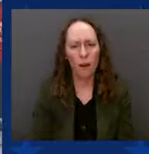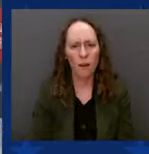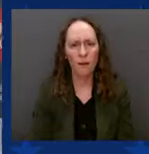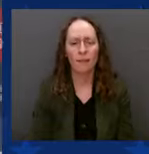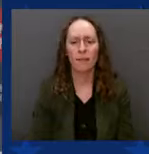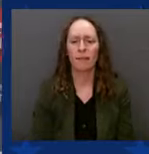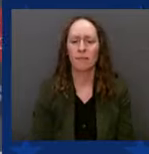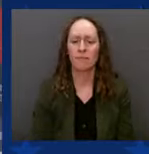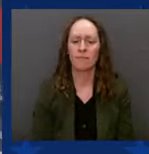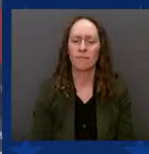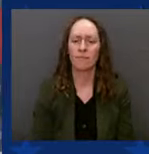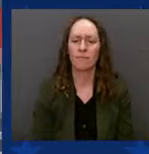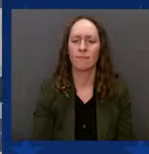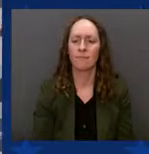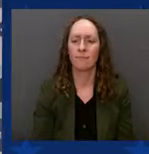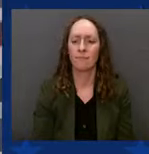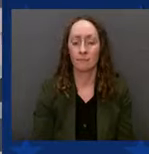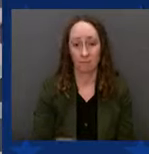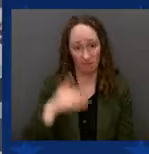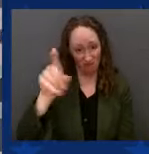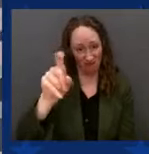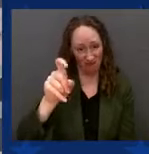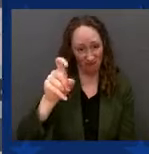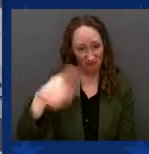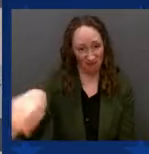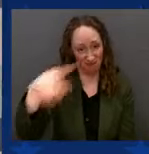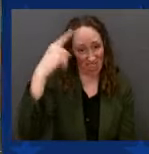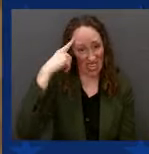tax system is fair, raise your hand.